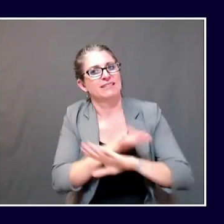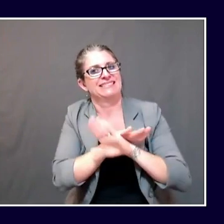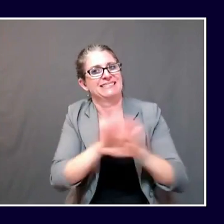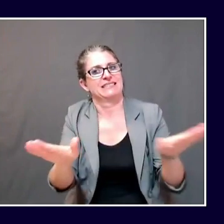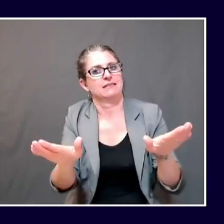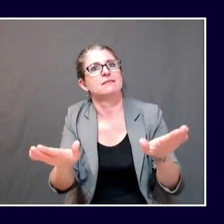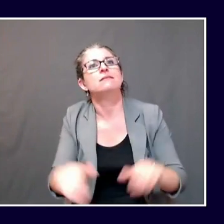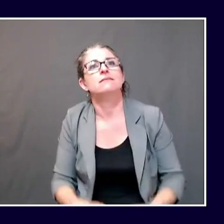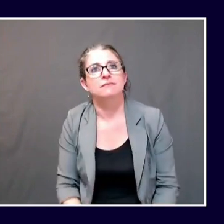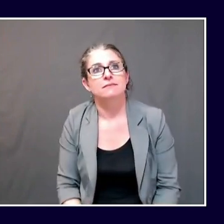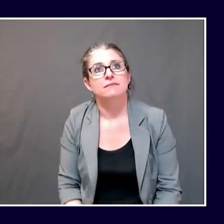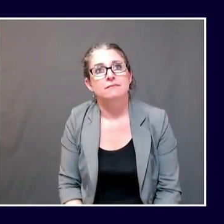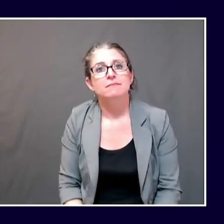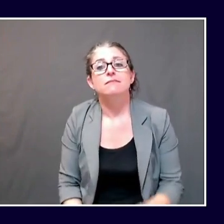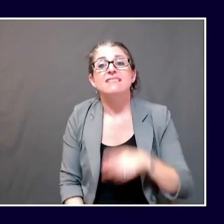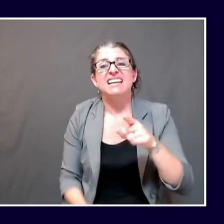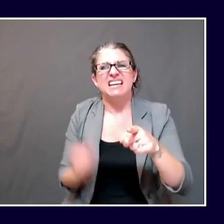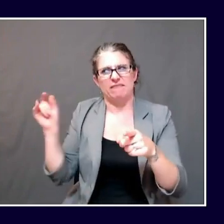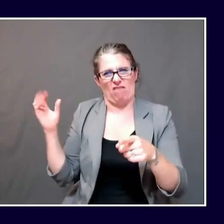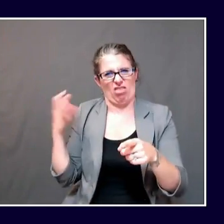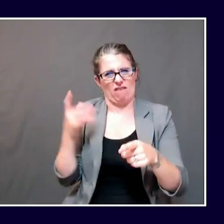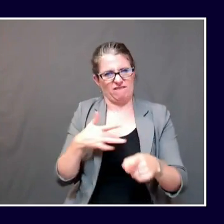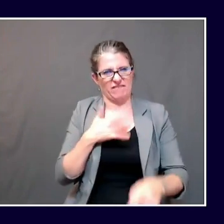call. Thank you both.